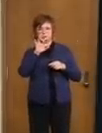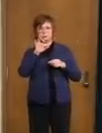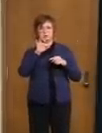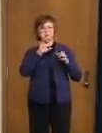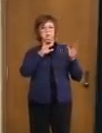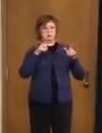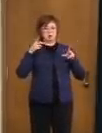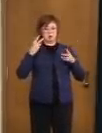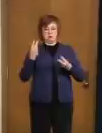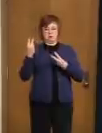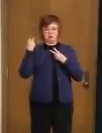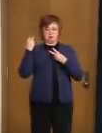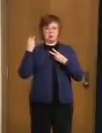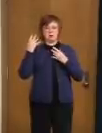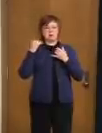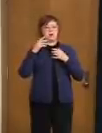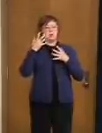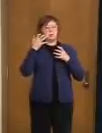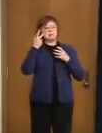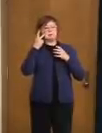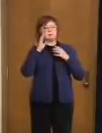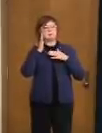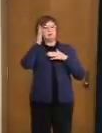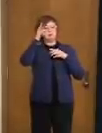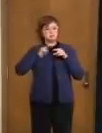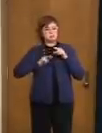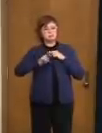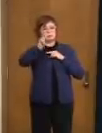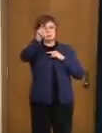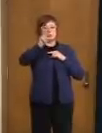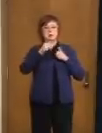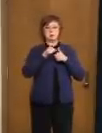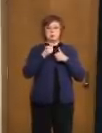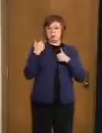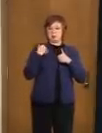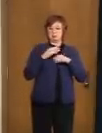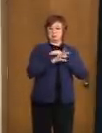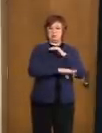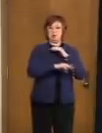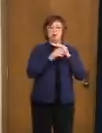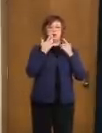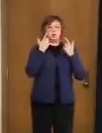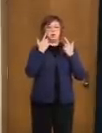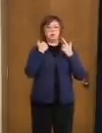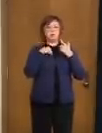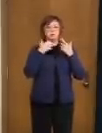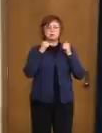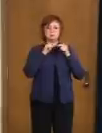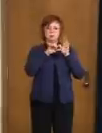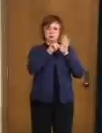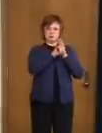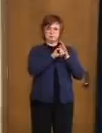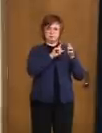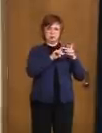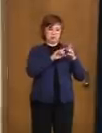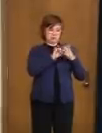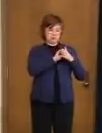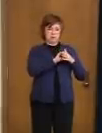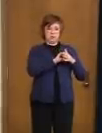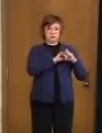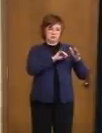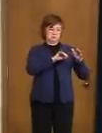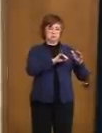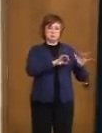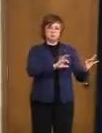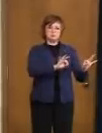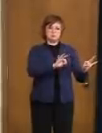case, moderate case, worst case, even towards the end of November and early December, we were very concerned. We were very concerned